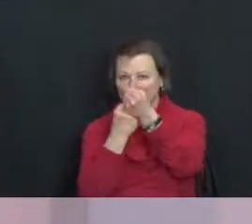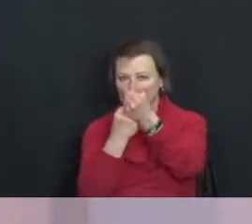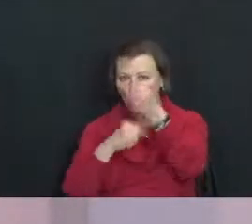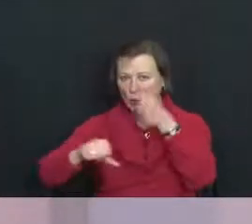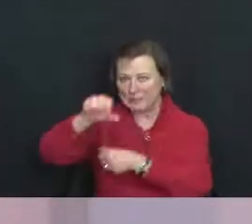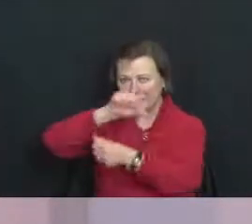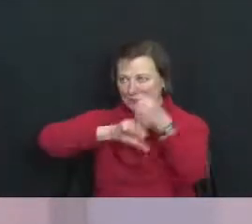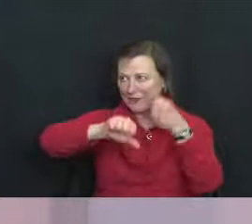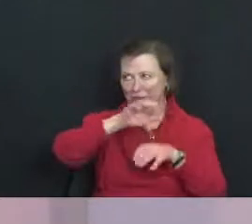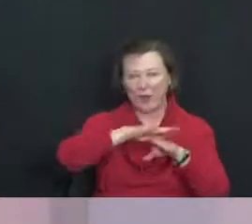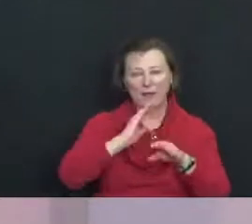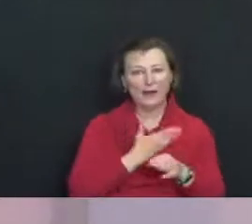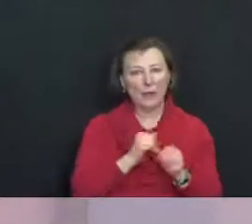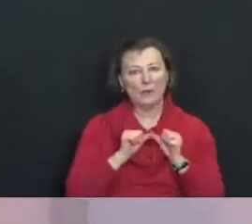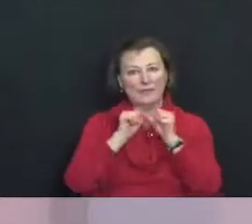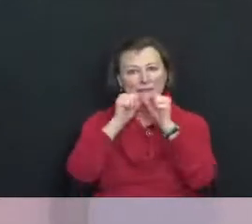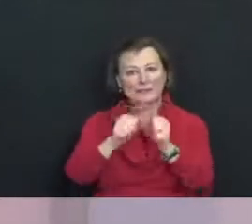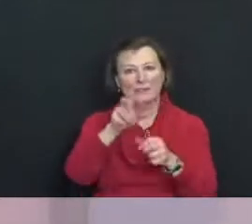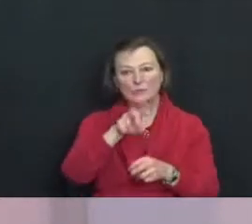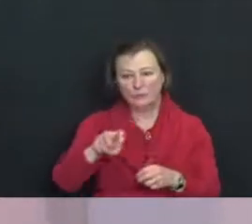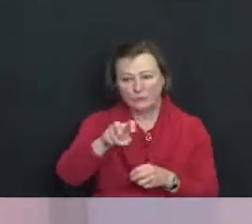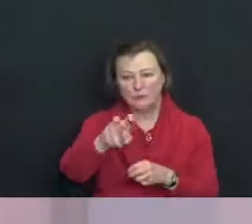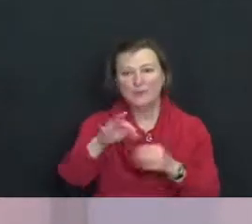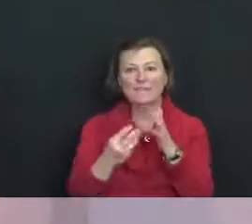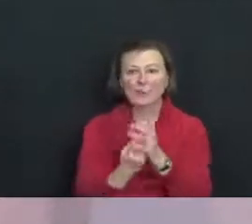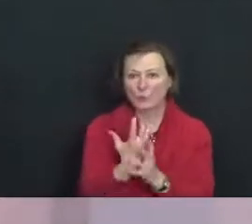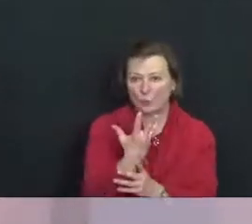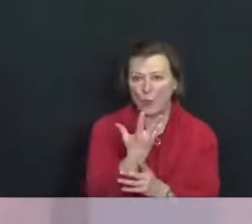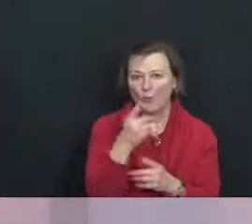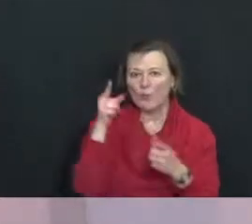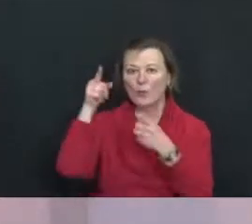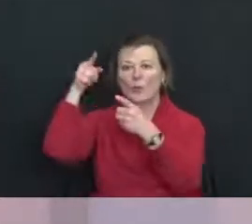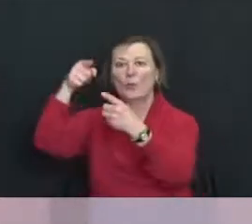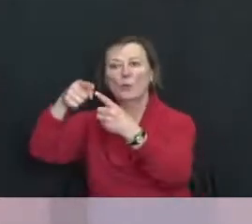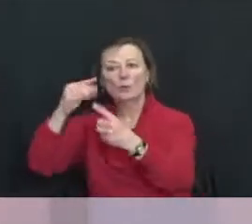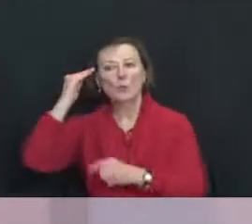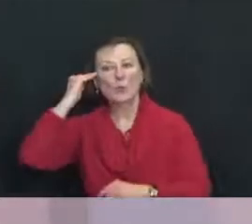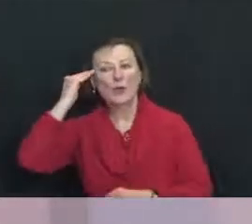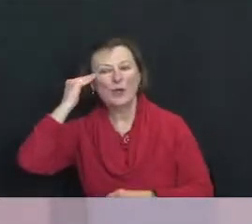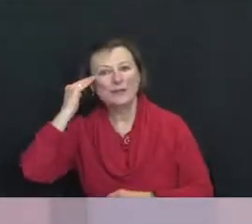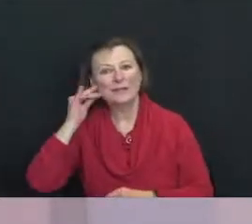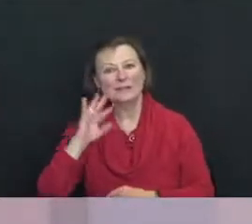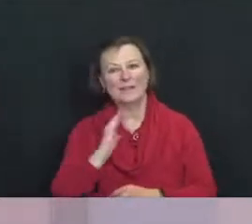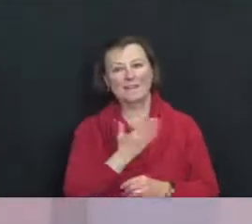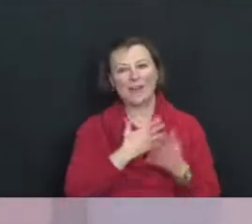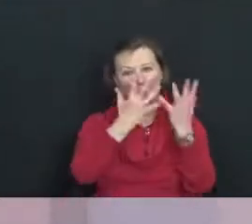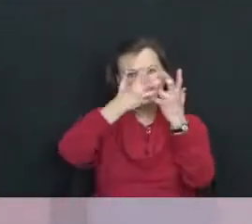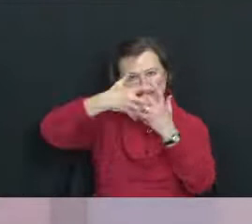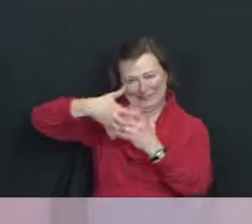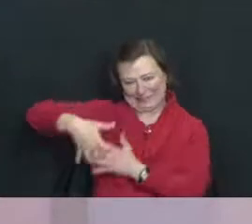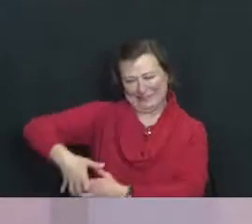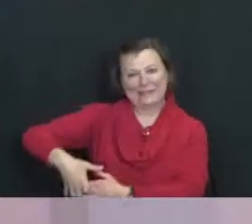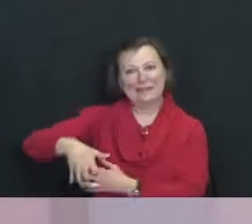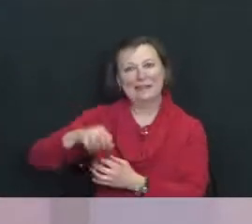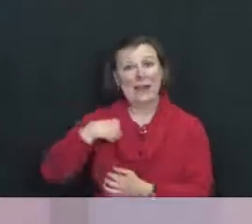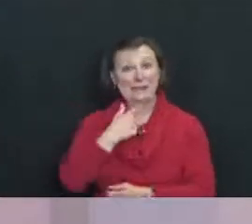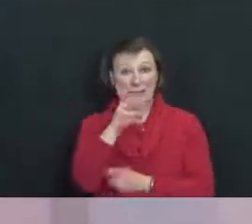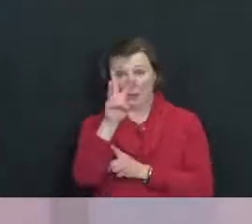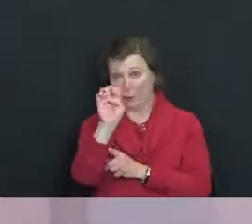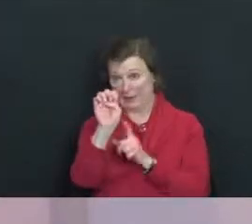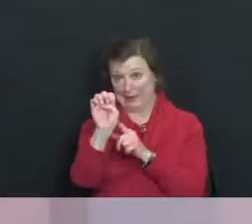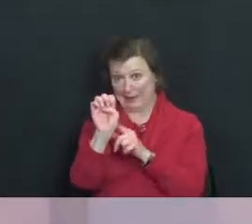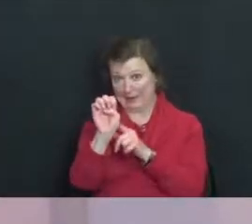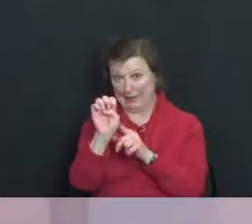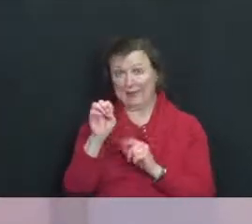in on our continuing journeys of growth towards such awareness of our interconnectedness. And when I say we,